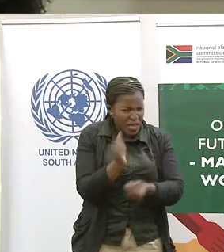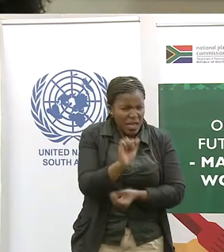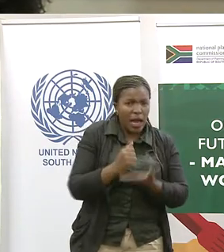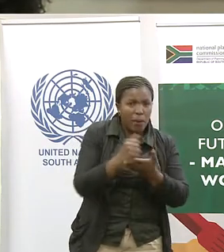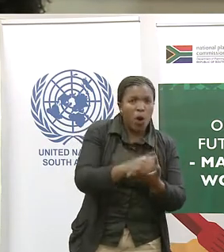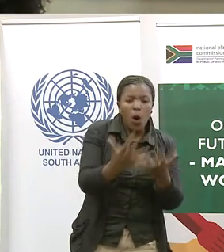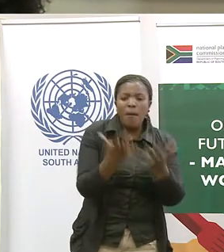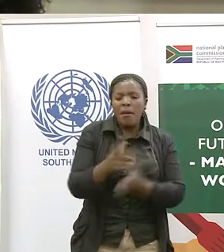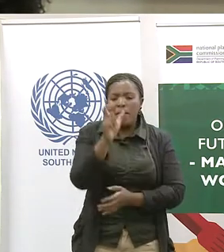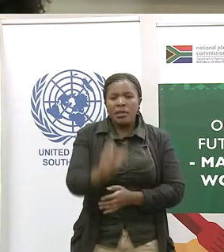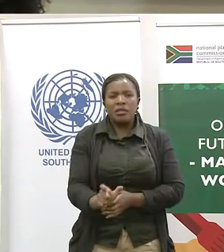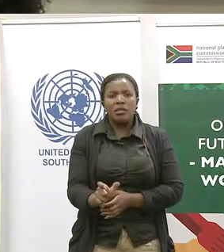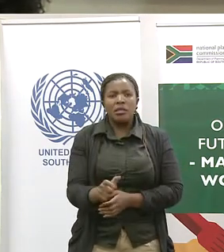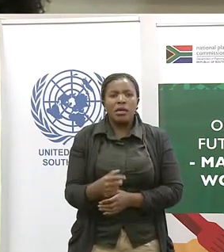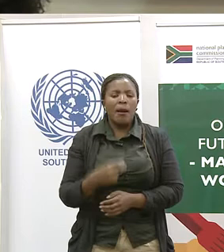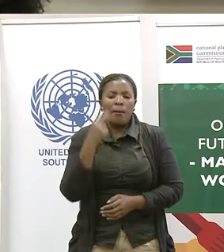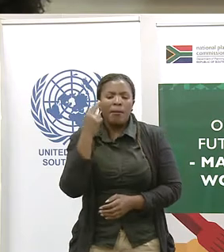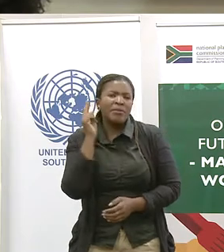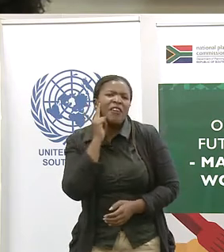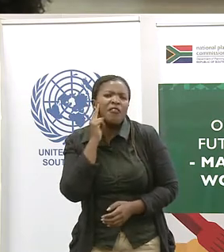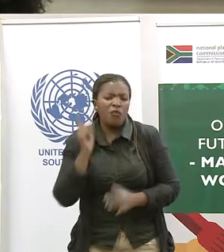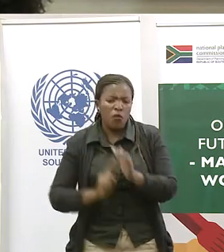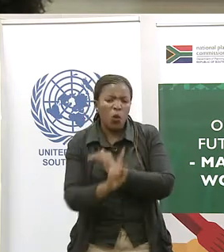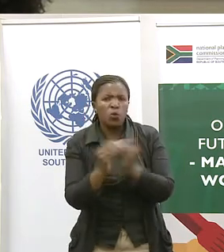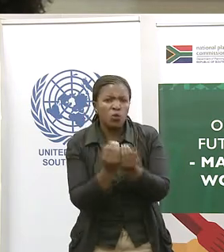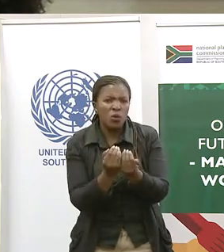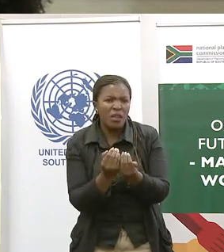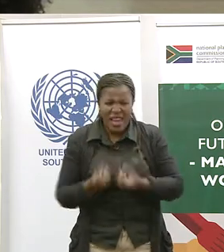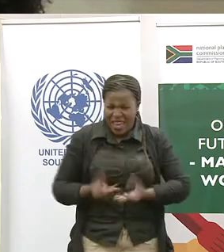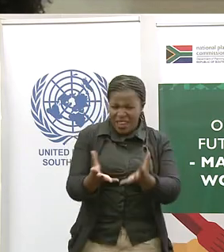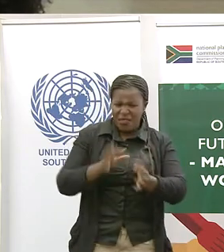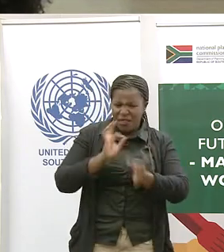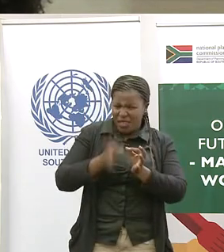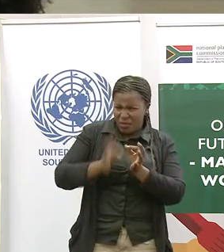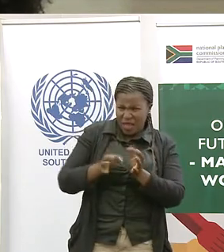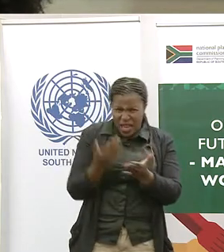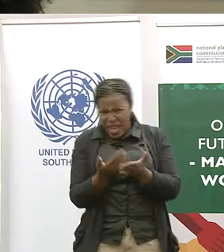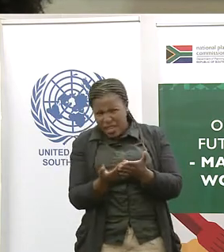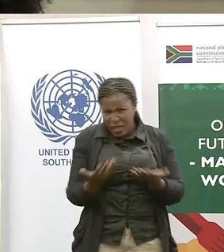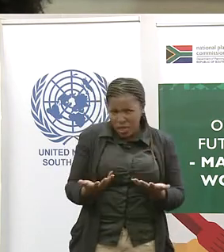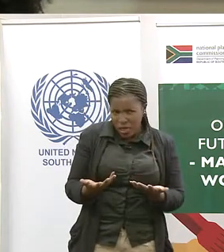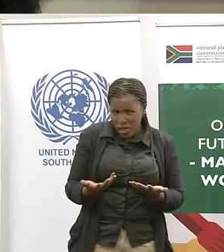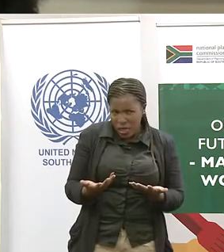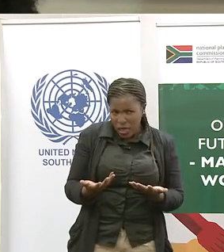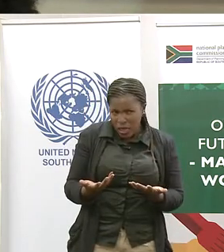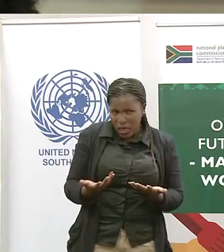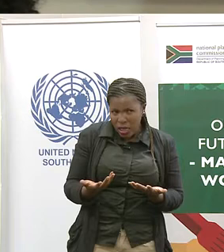facilities to do that? So unfortunately, the people with